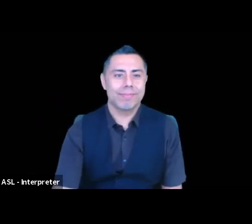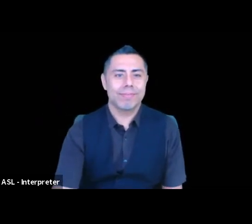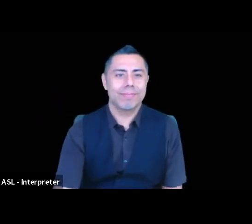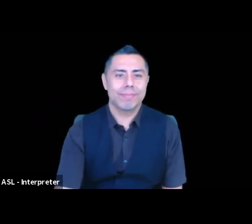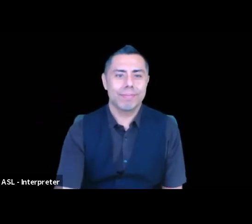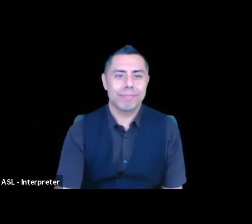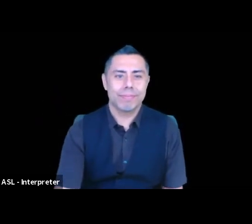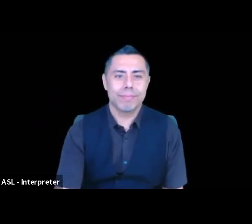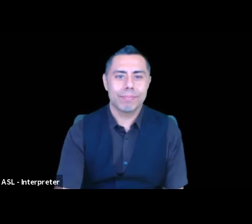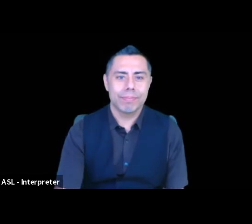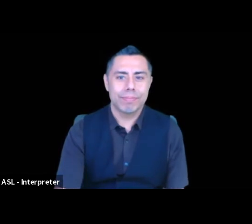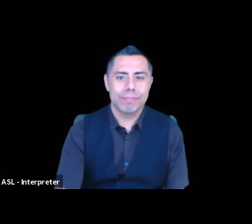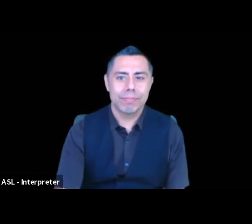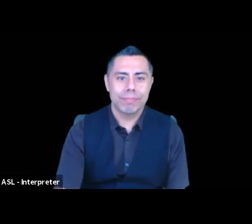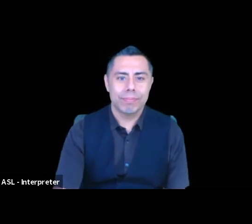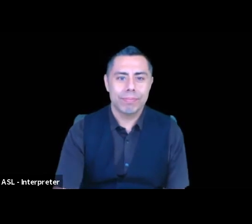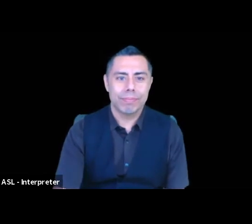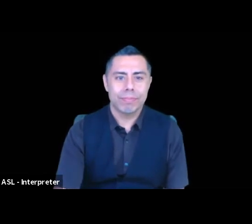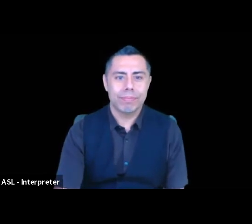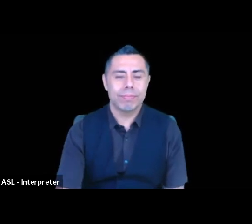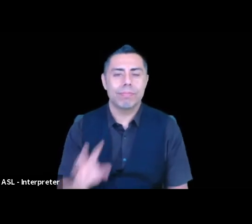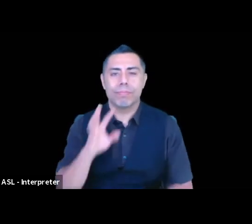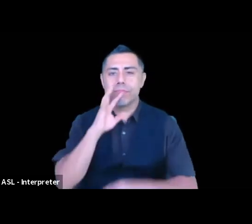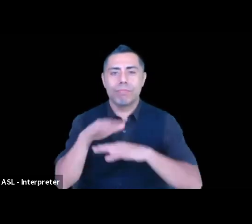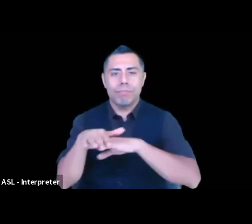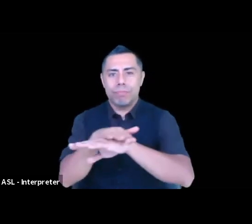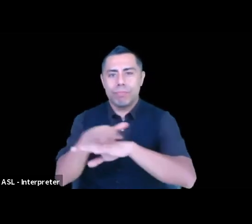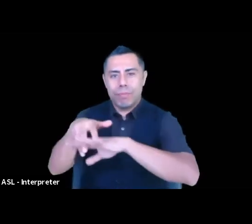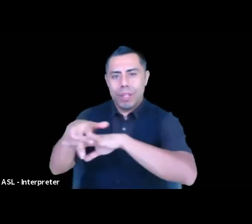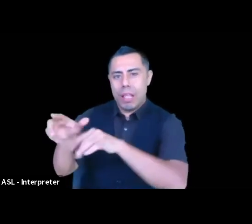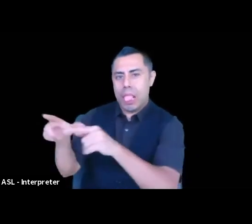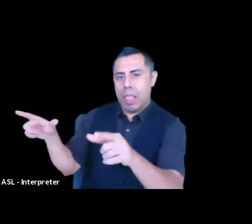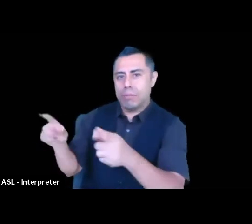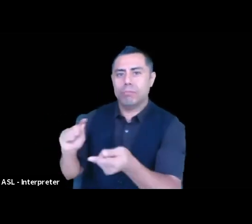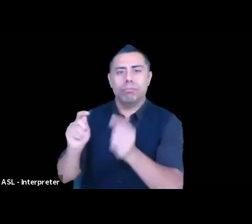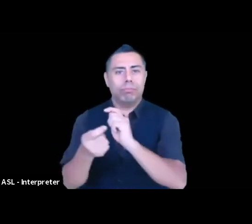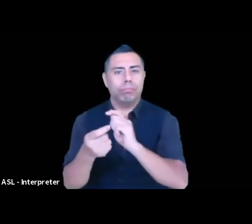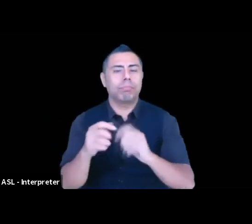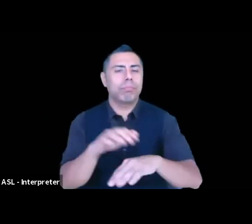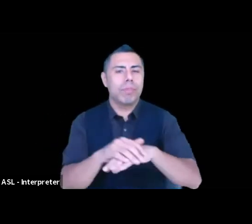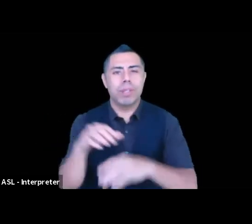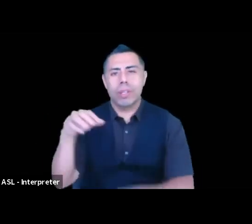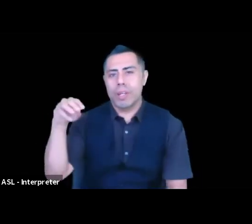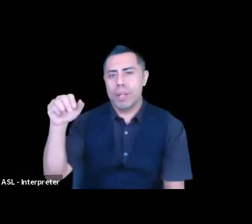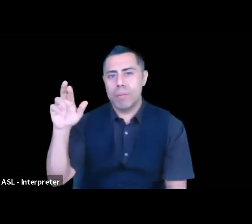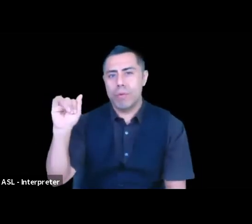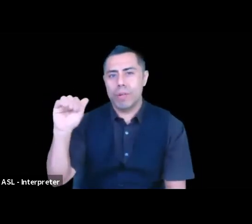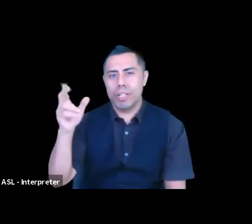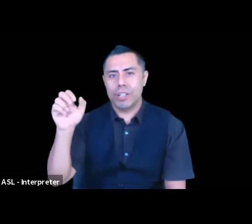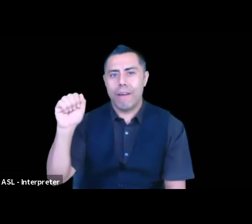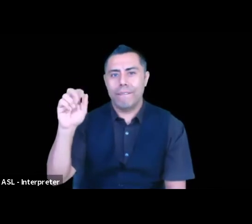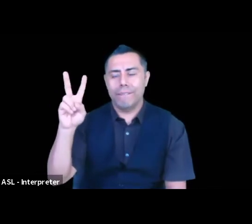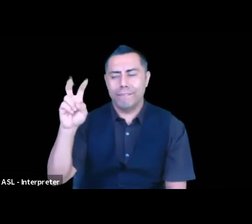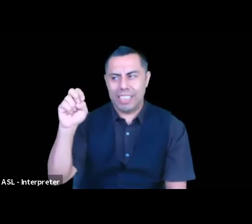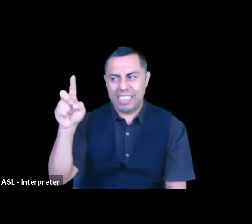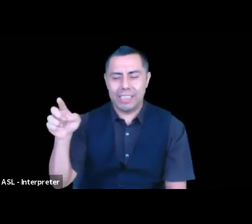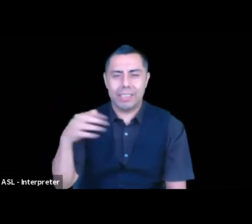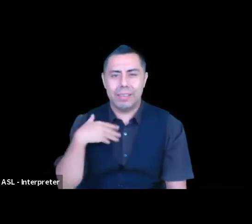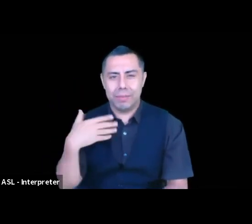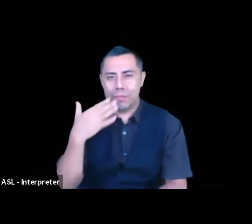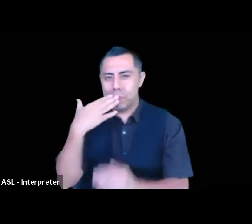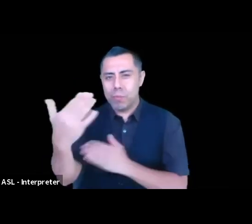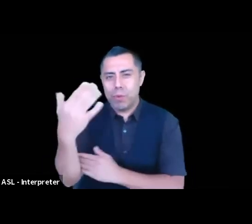Skooksyardik, everyone. Aninapchukik, Maria Chavez. Good morning, everybody. My name's Maria Chavez. I'm from Salt